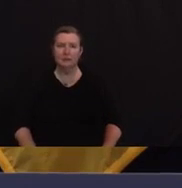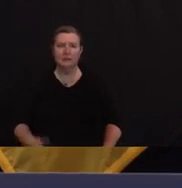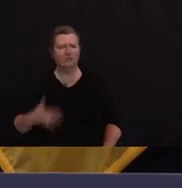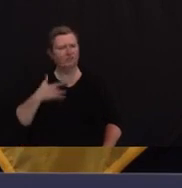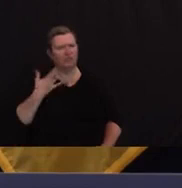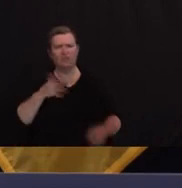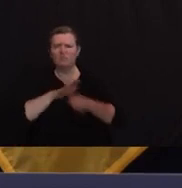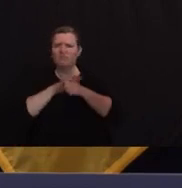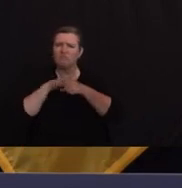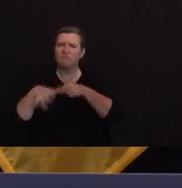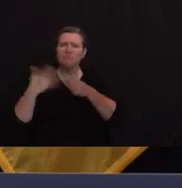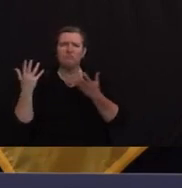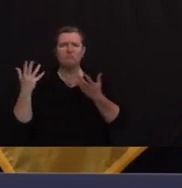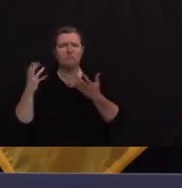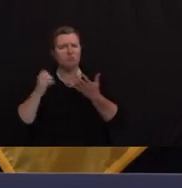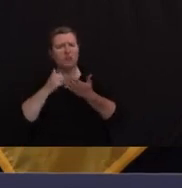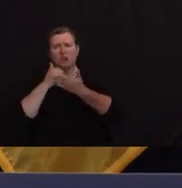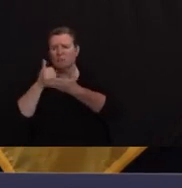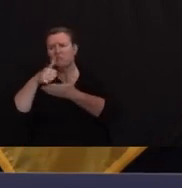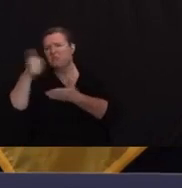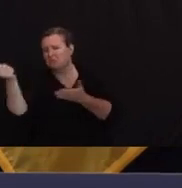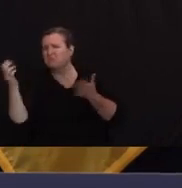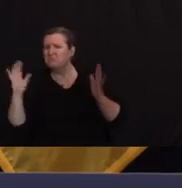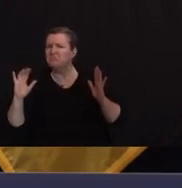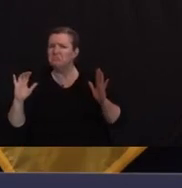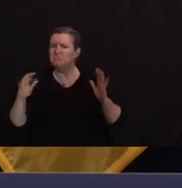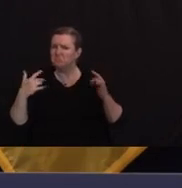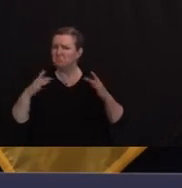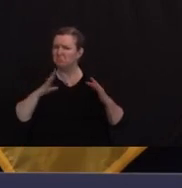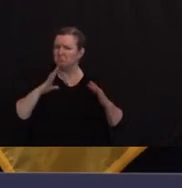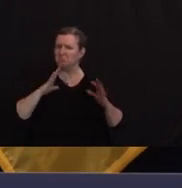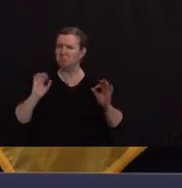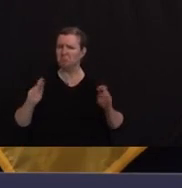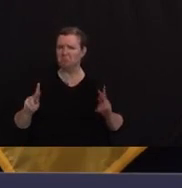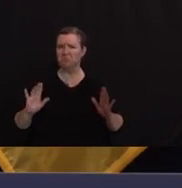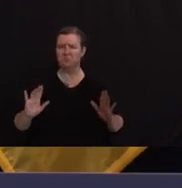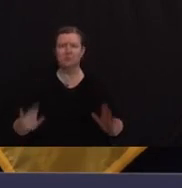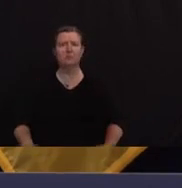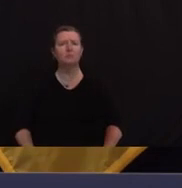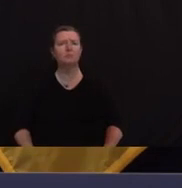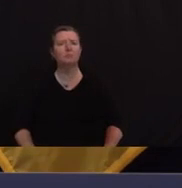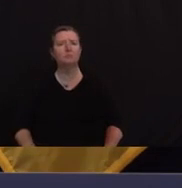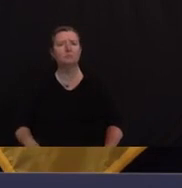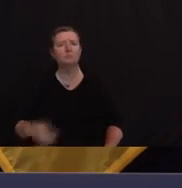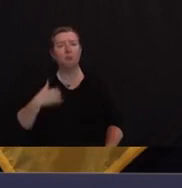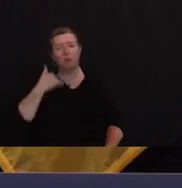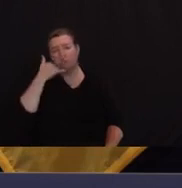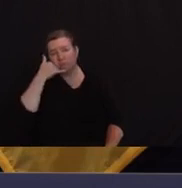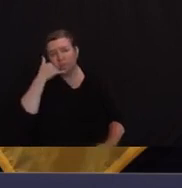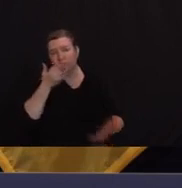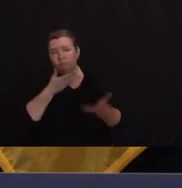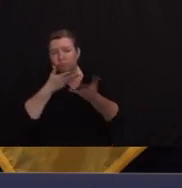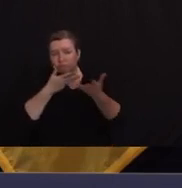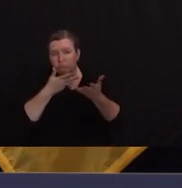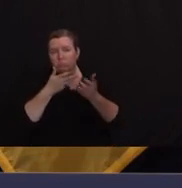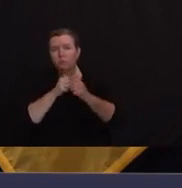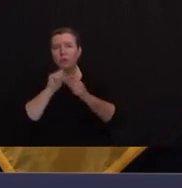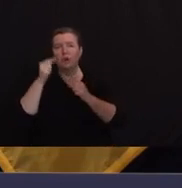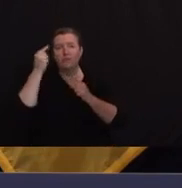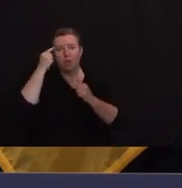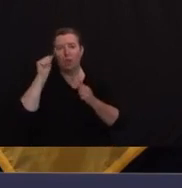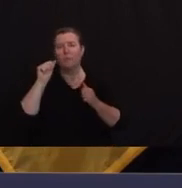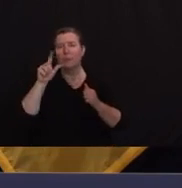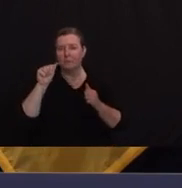I was back and forth with Governor John Bell Edwards over the weekend in Louisiana. I mean, it's just unfathomable that they're getting poleaxed